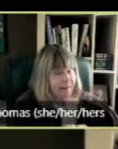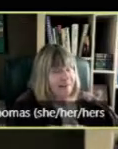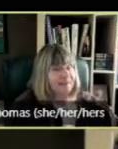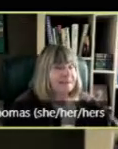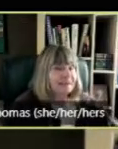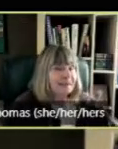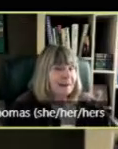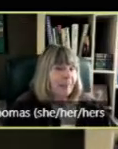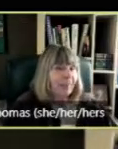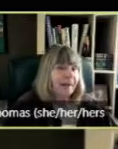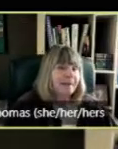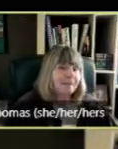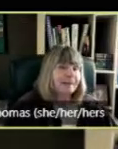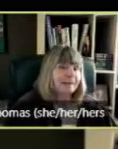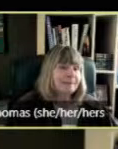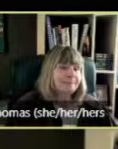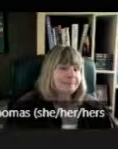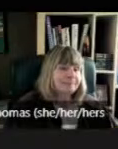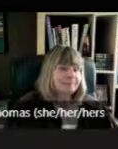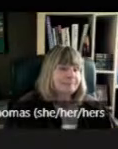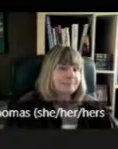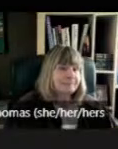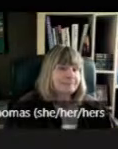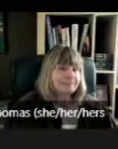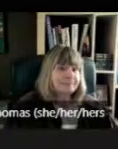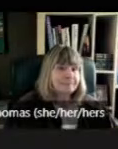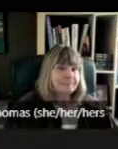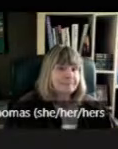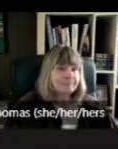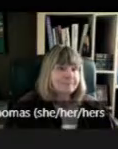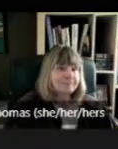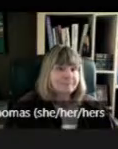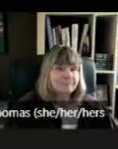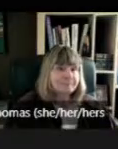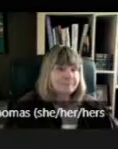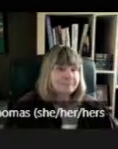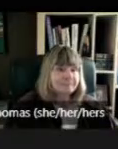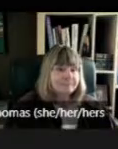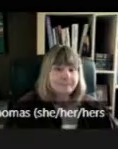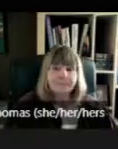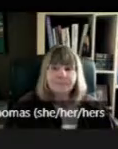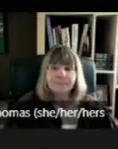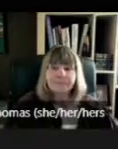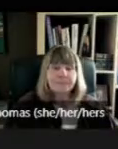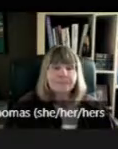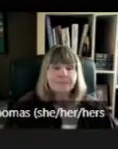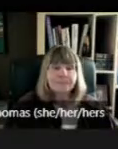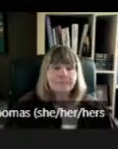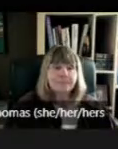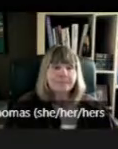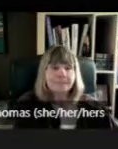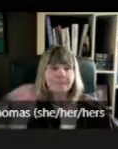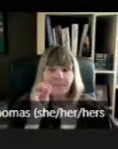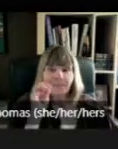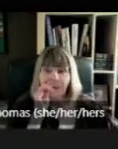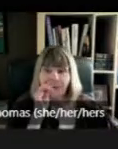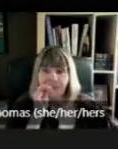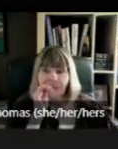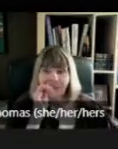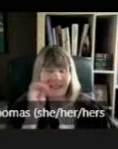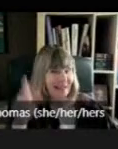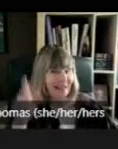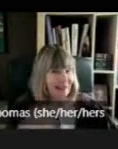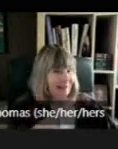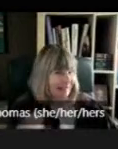yes. Okay, that's the end of our next round. It's a yes, okay, so go ahead and call tomorrow. All